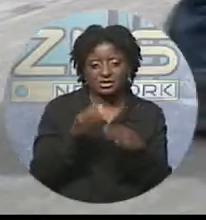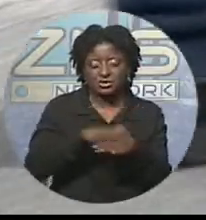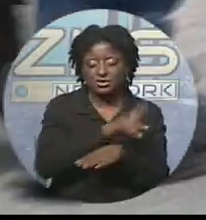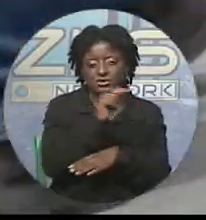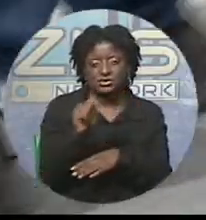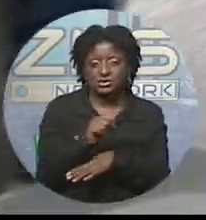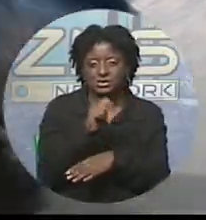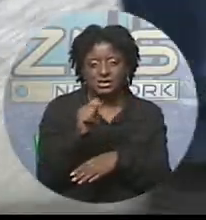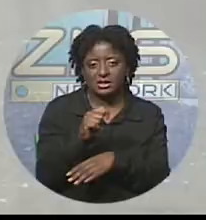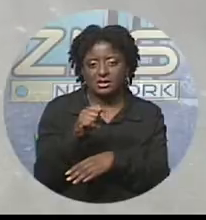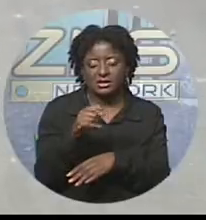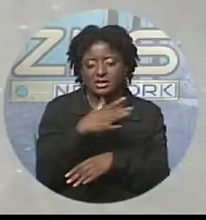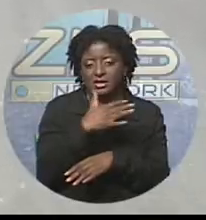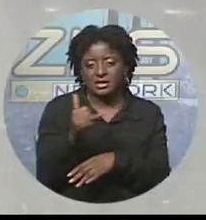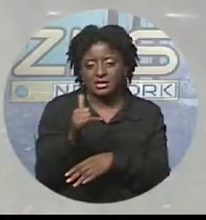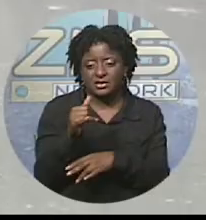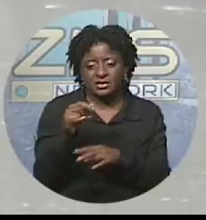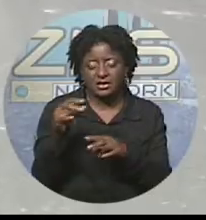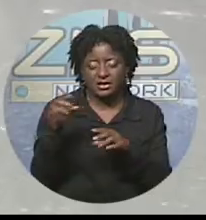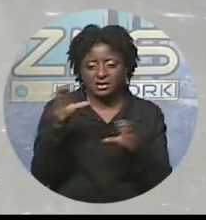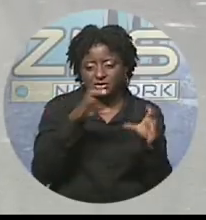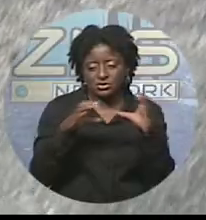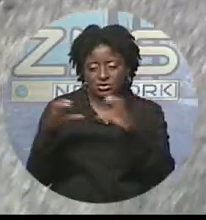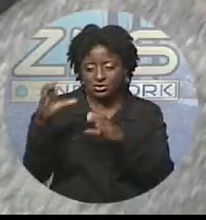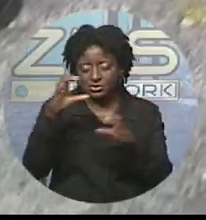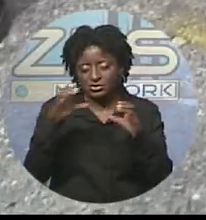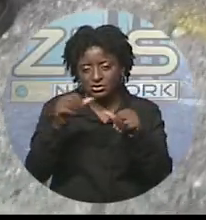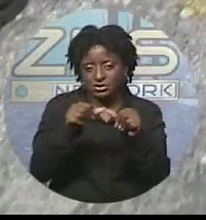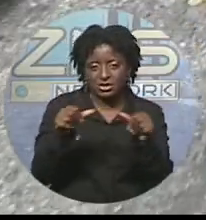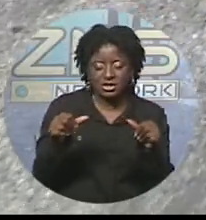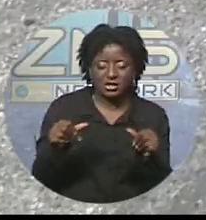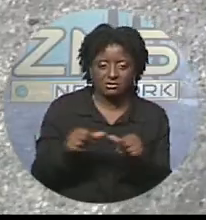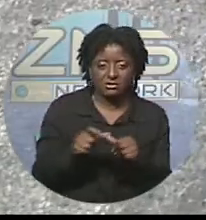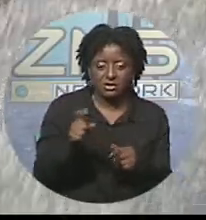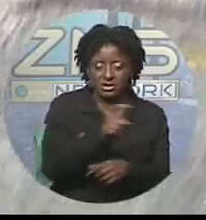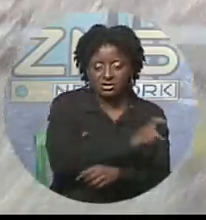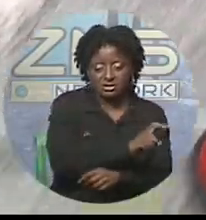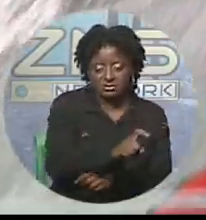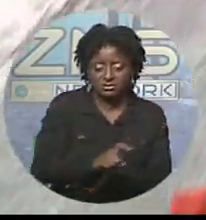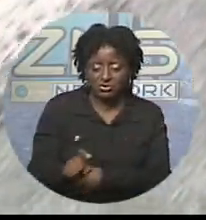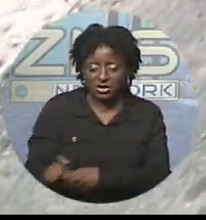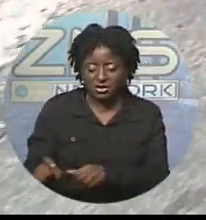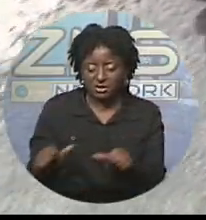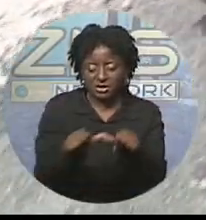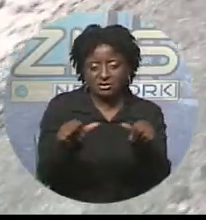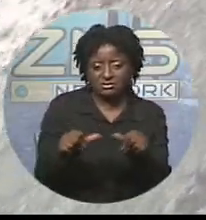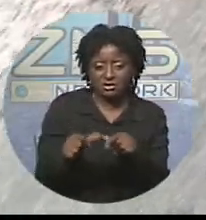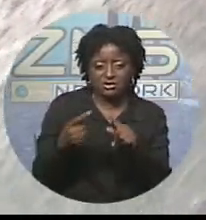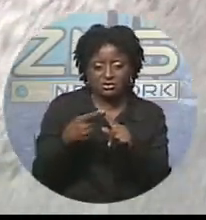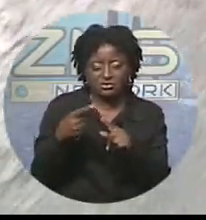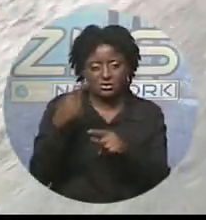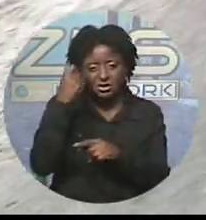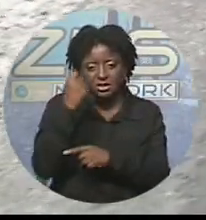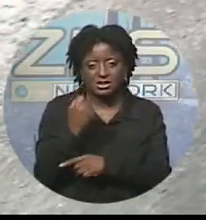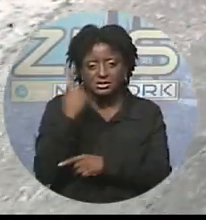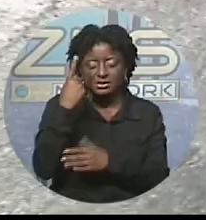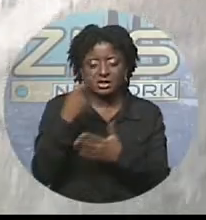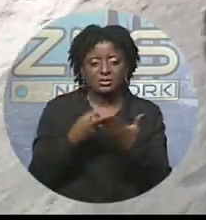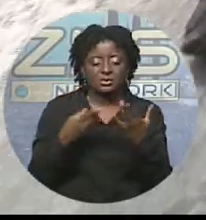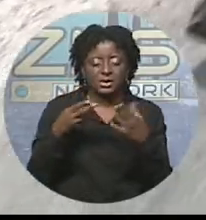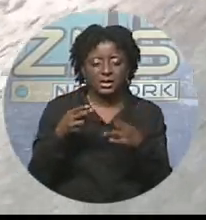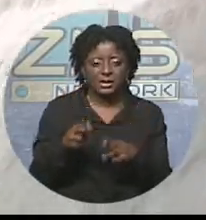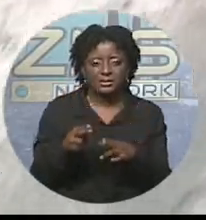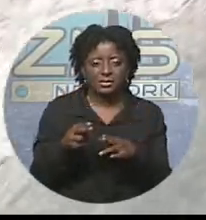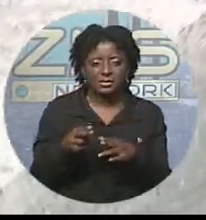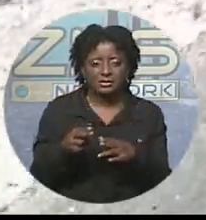the area and marked several spots with cones and spray paint to get a sense of exactly what happened. According to Inspector Harry